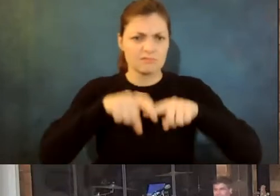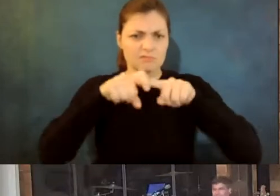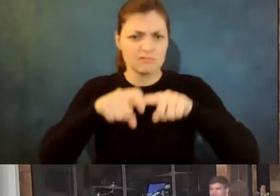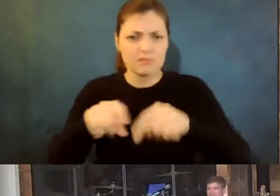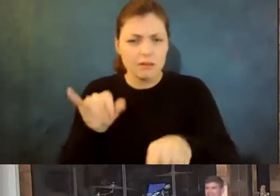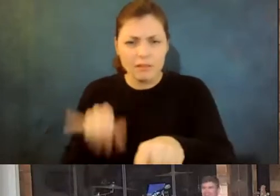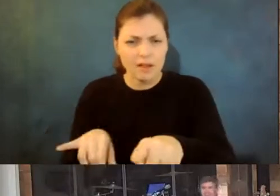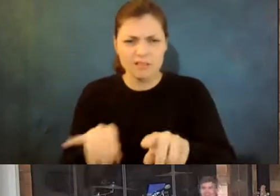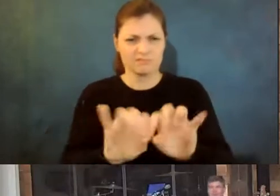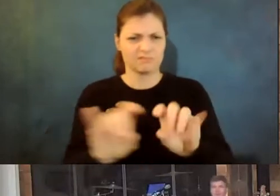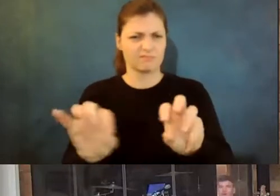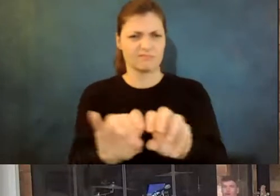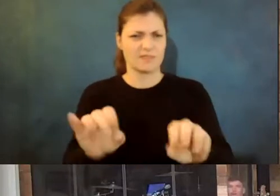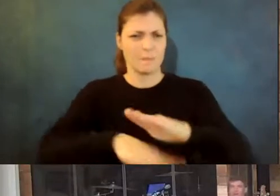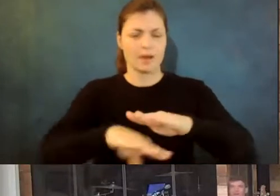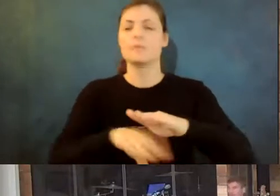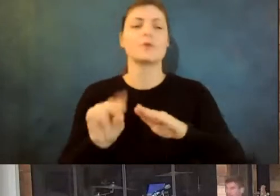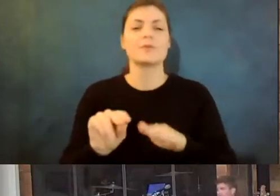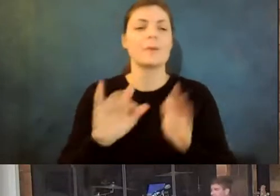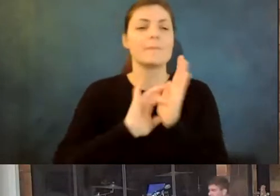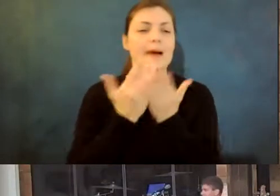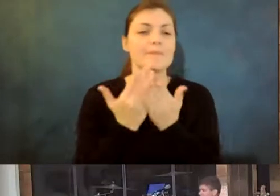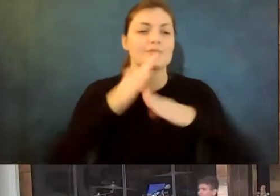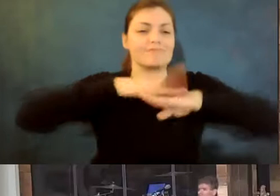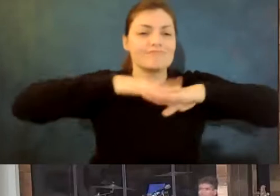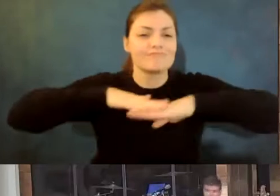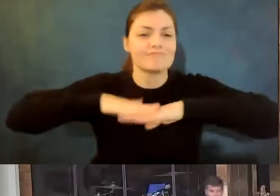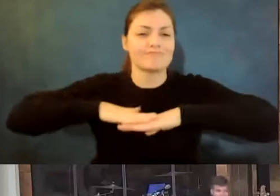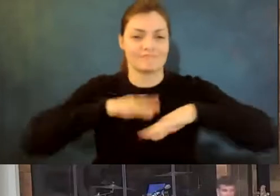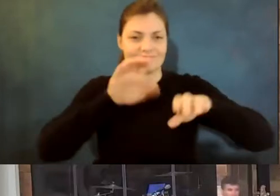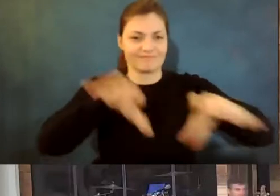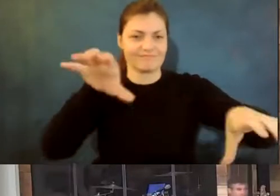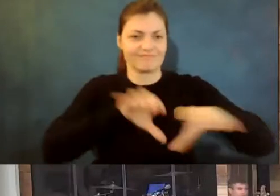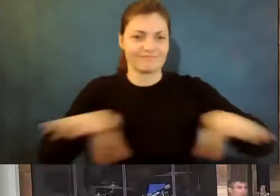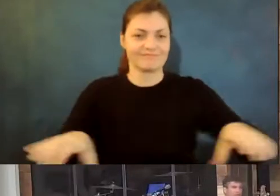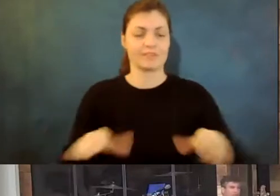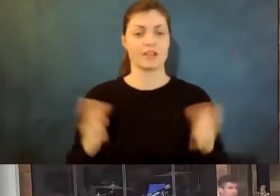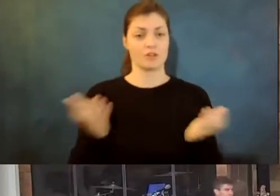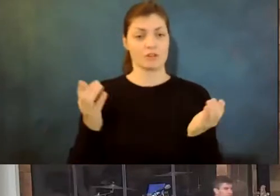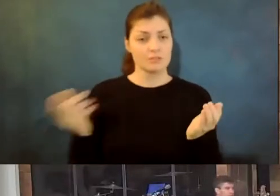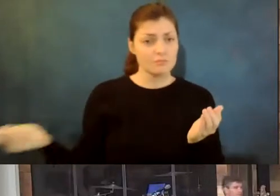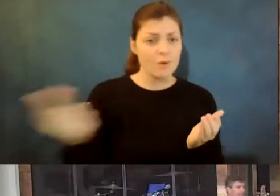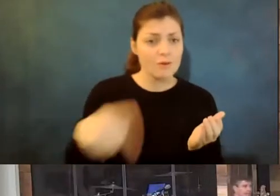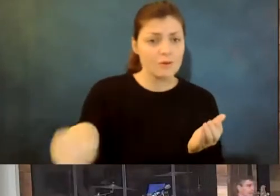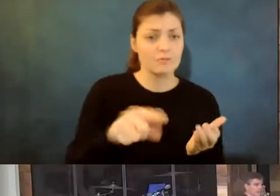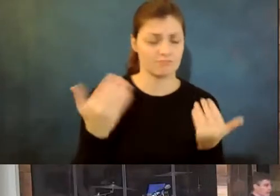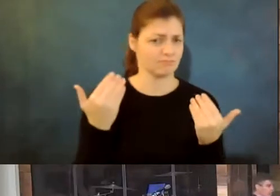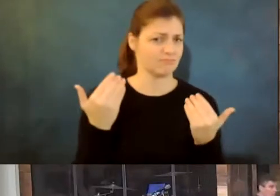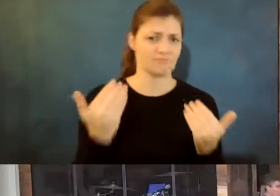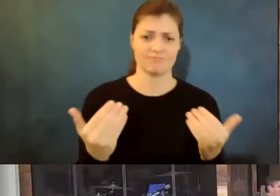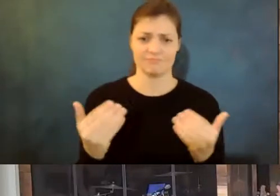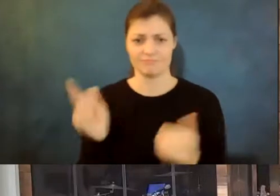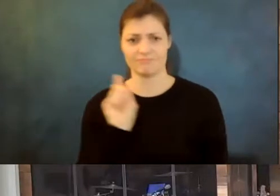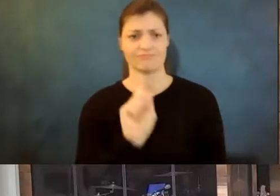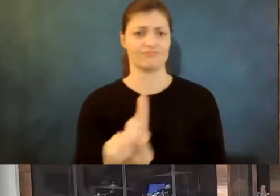those are Bibles. And we are encouraging every single person in here to come and take 1, 2, 10. We'll get